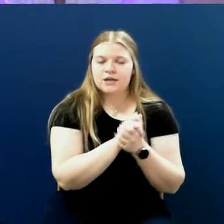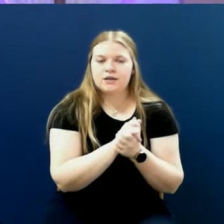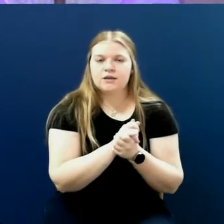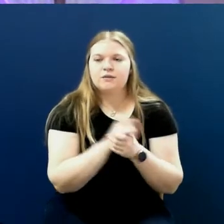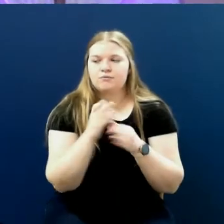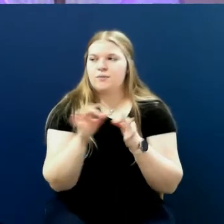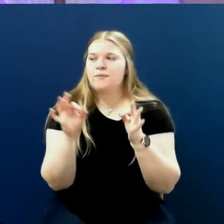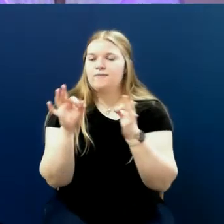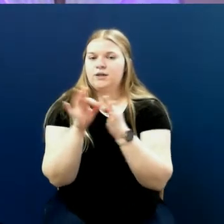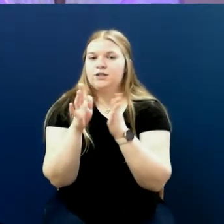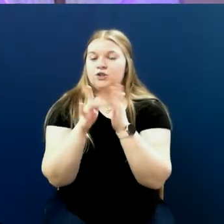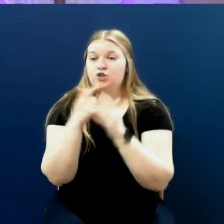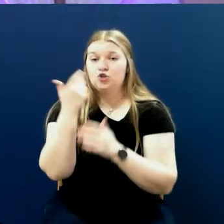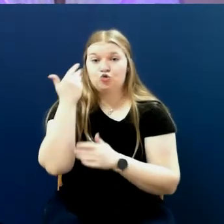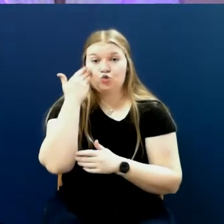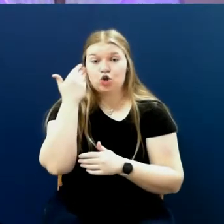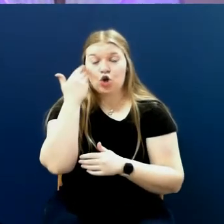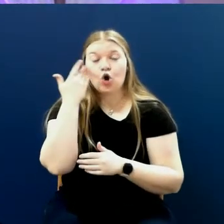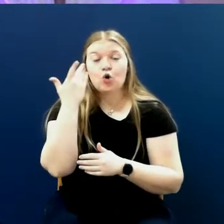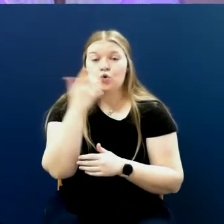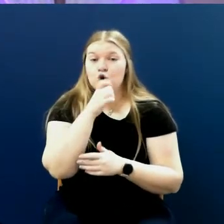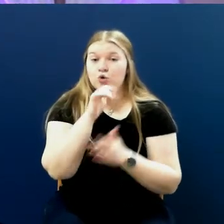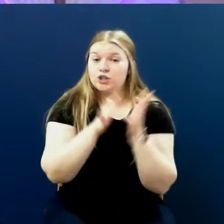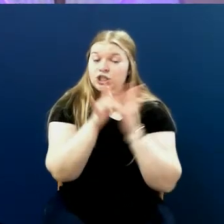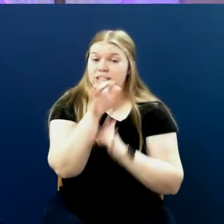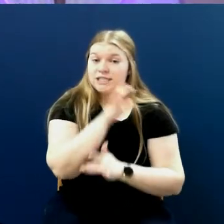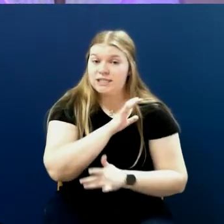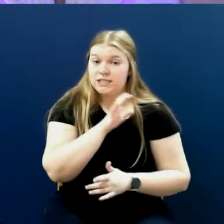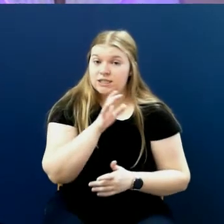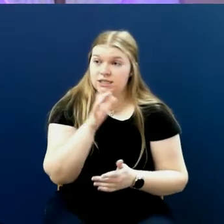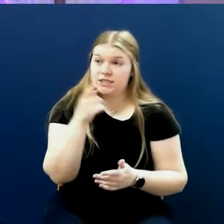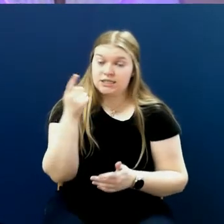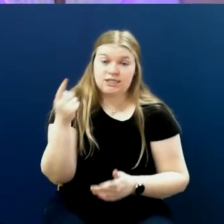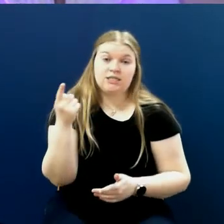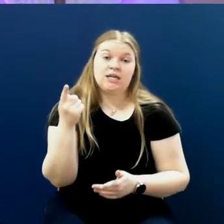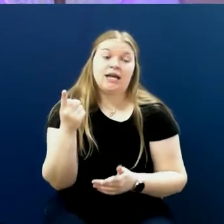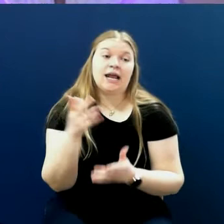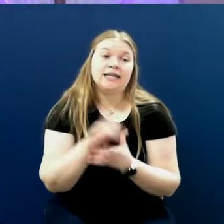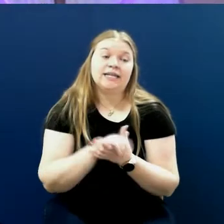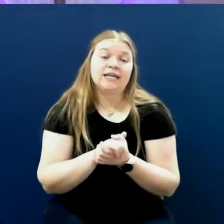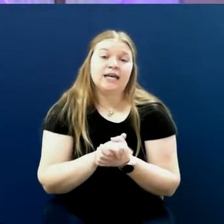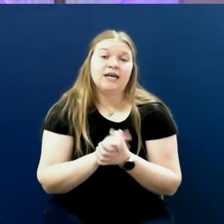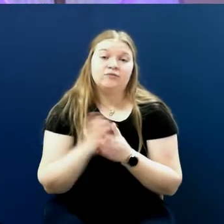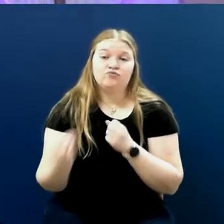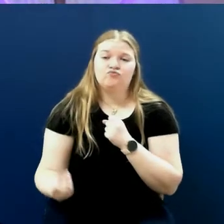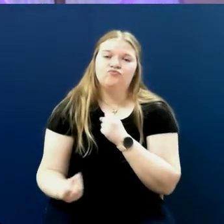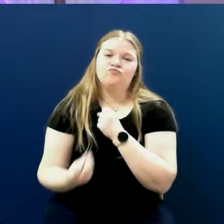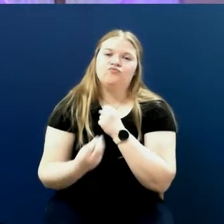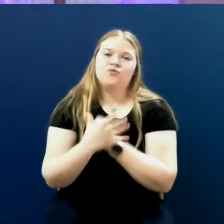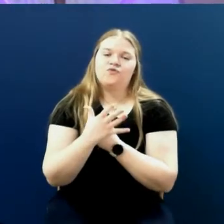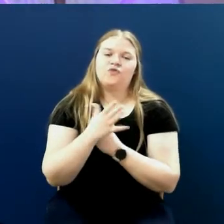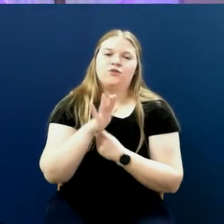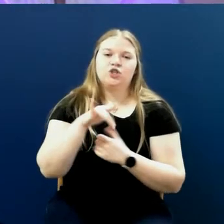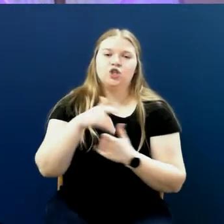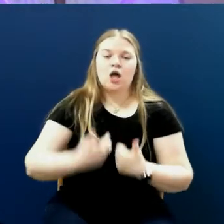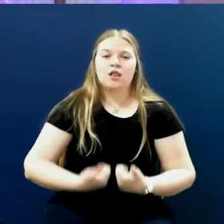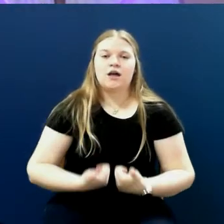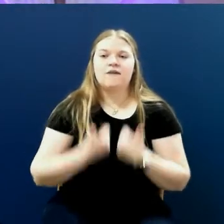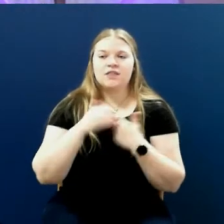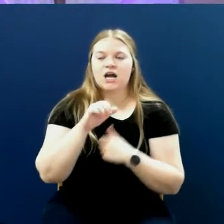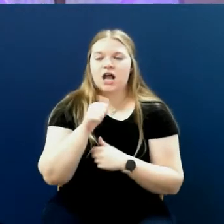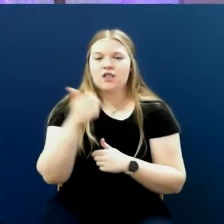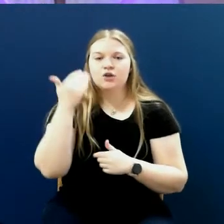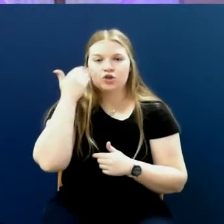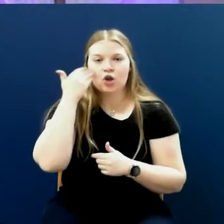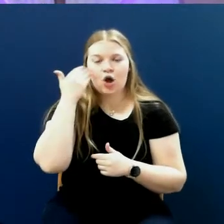thing is, do you know who Jesus is? And has he so influenced your life that others